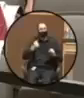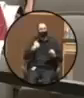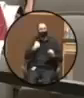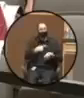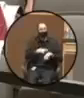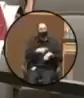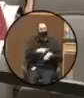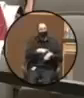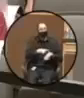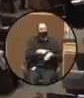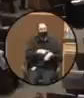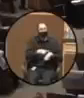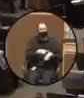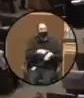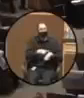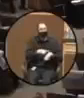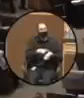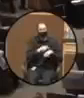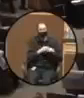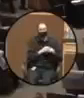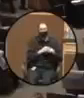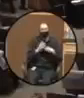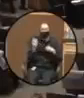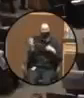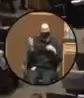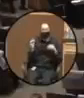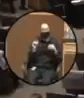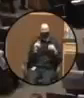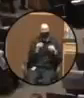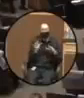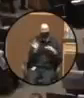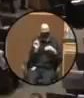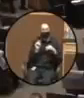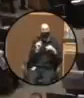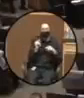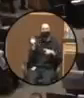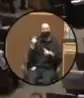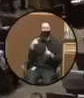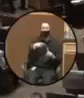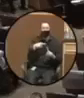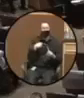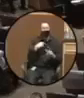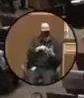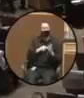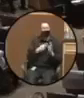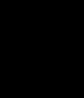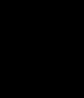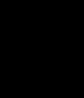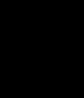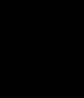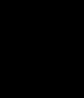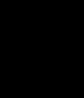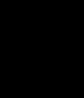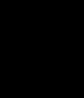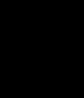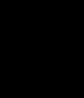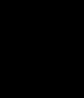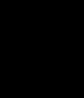we're put going back to on the take a clock? recess if we don't control ourselves. All right, let's take a recess, guys.